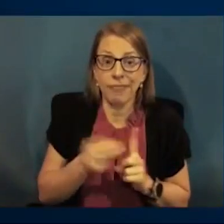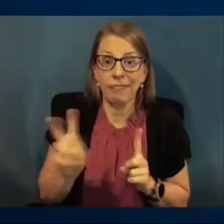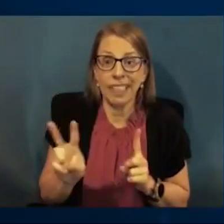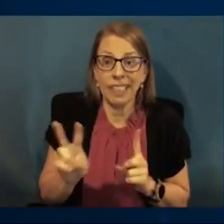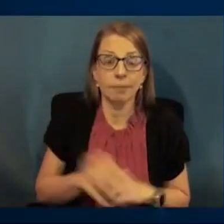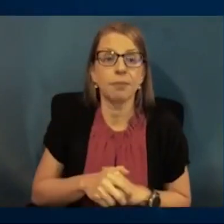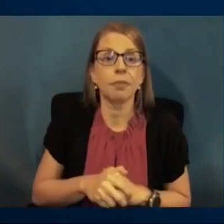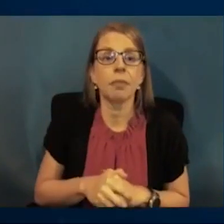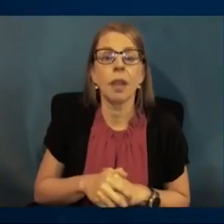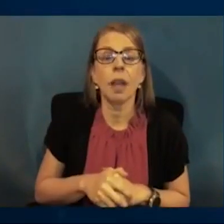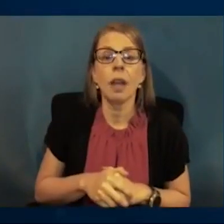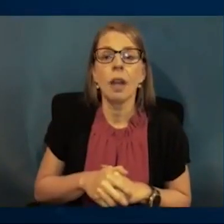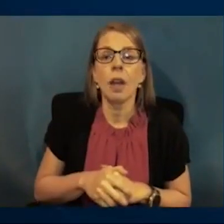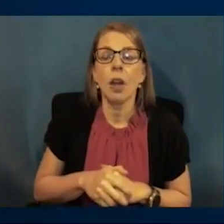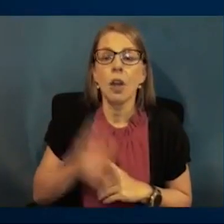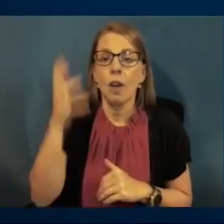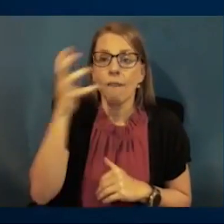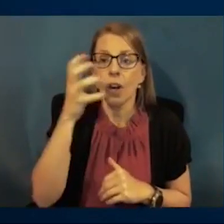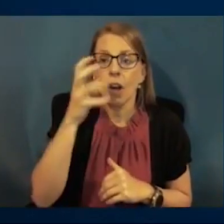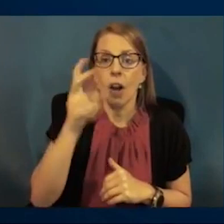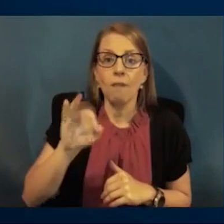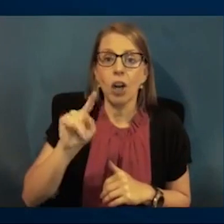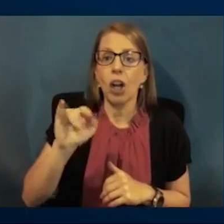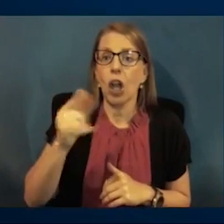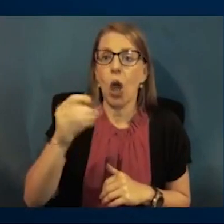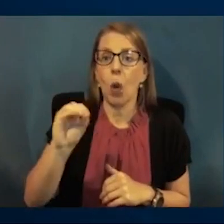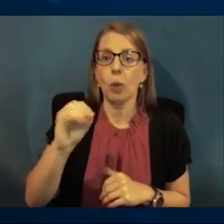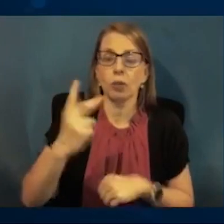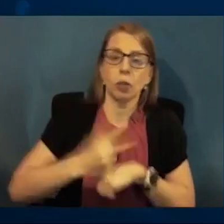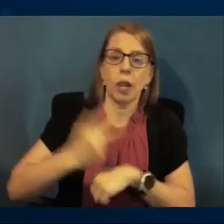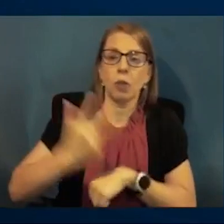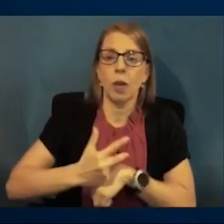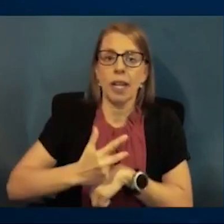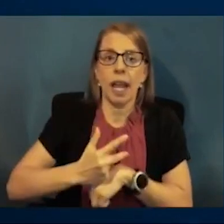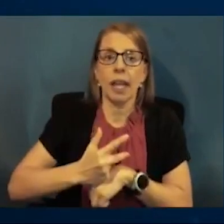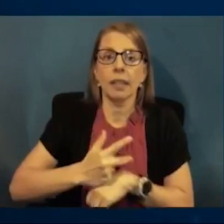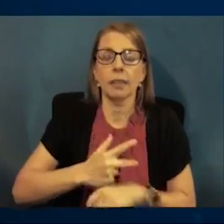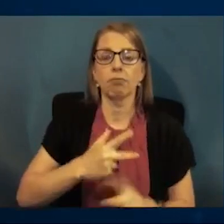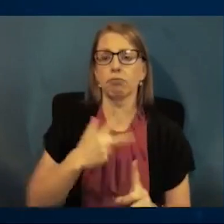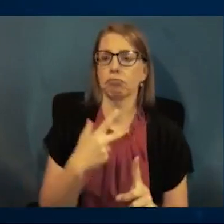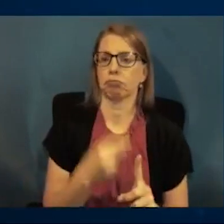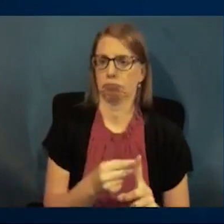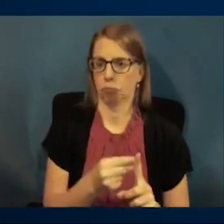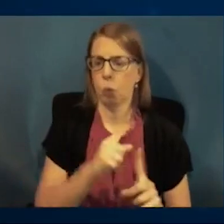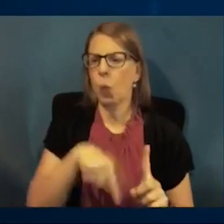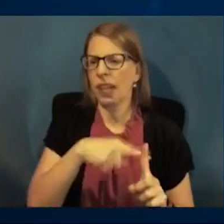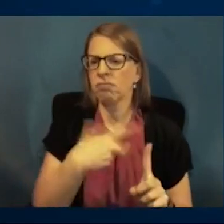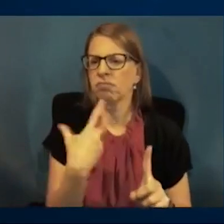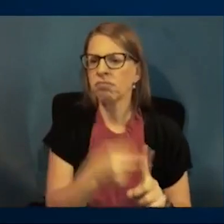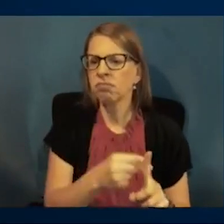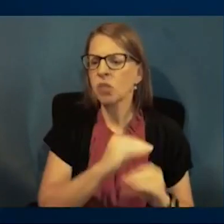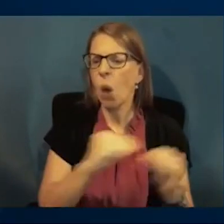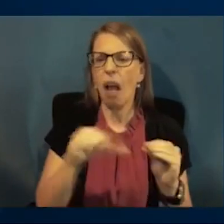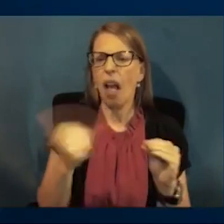no other symptoms. My unvaccinated 10-year-old niece is coming to visit. Should I get tested before she arrives just to be safe?